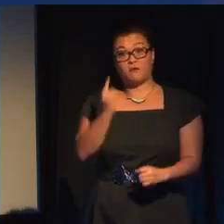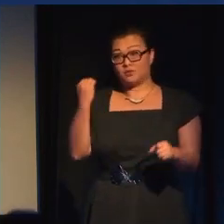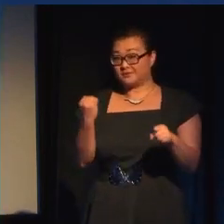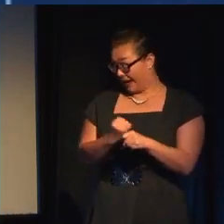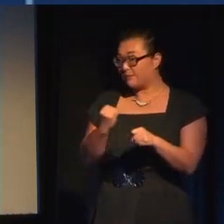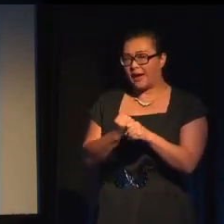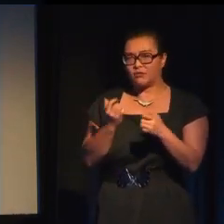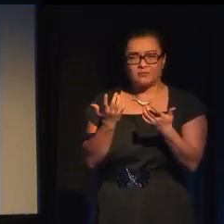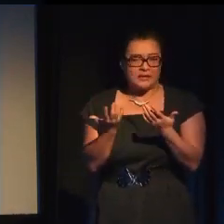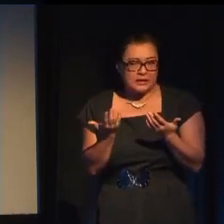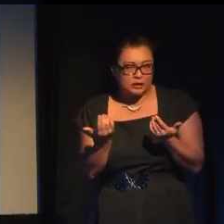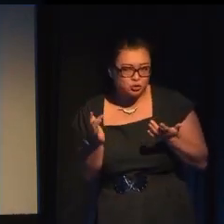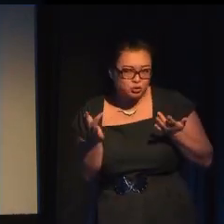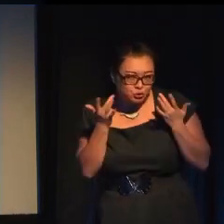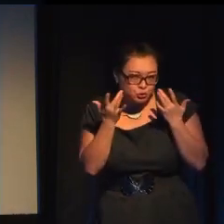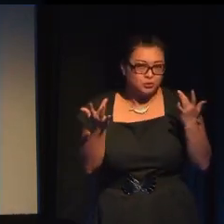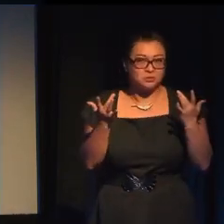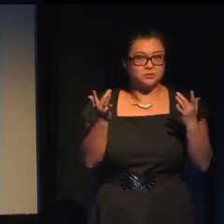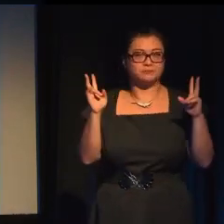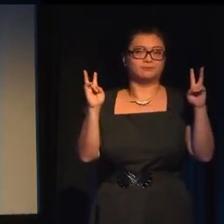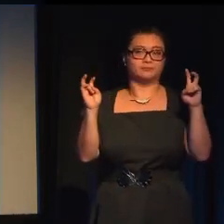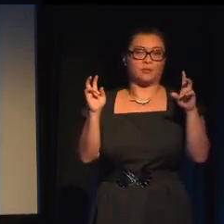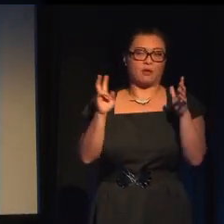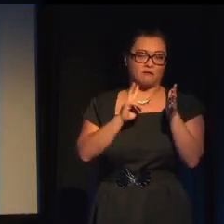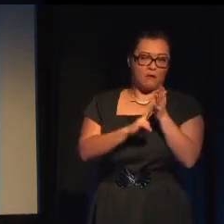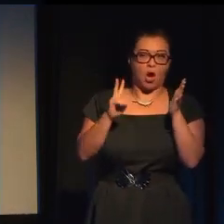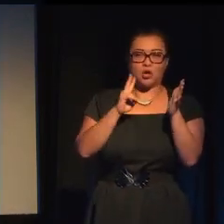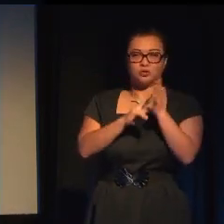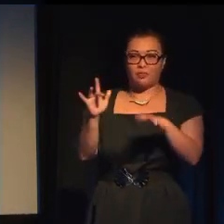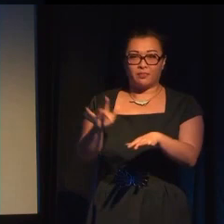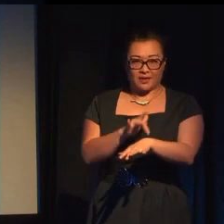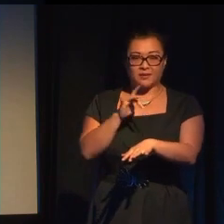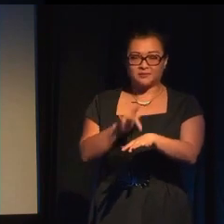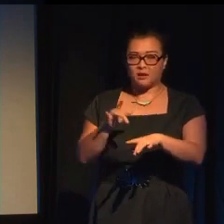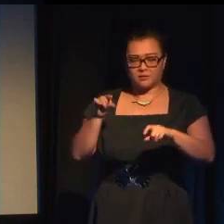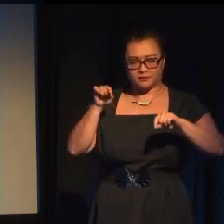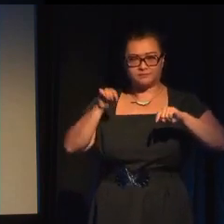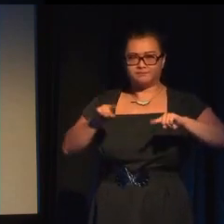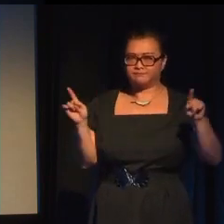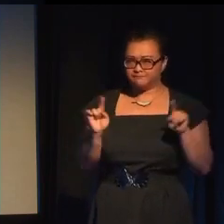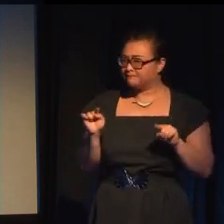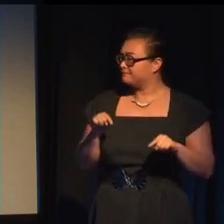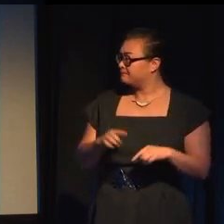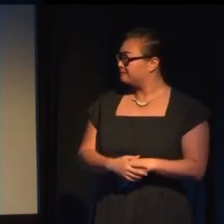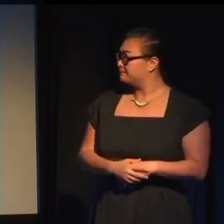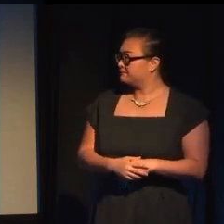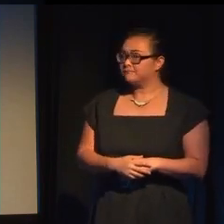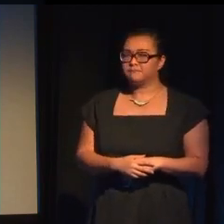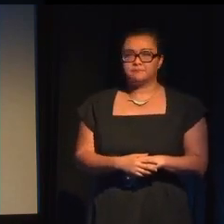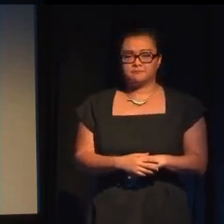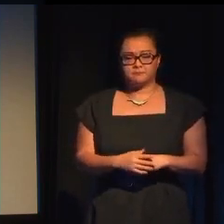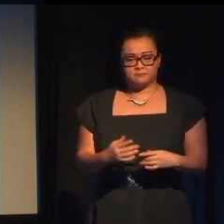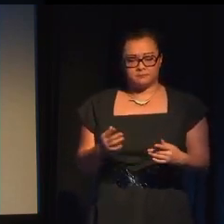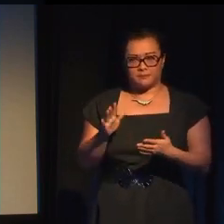theatre, excuse me, virtual theatre is the idea that rather than a static world which